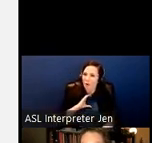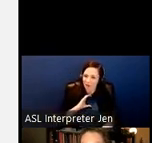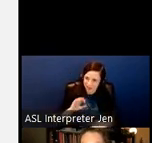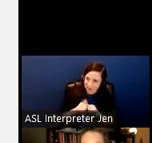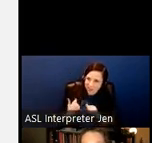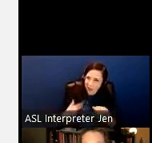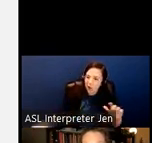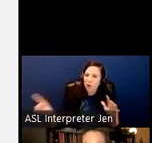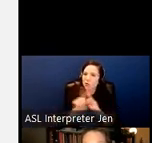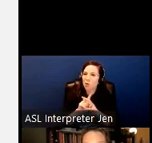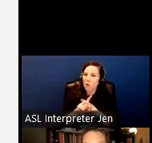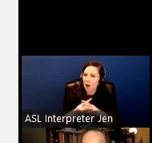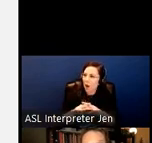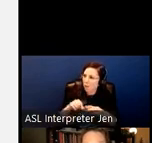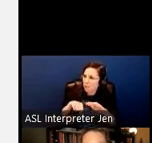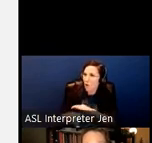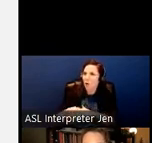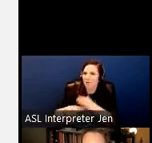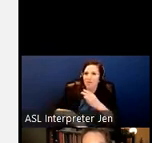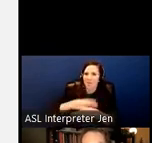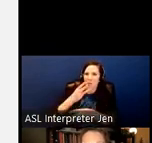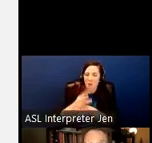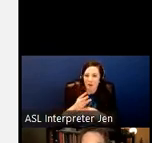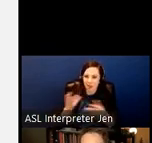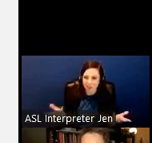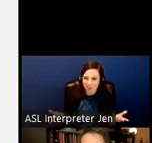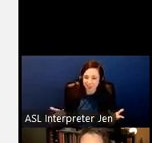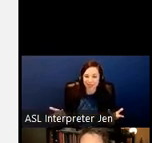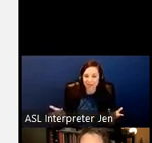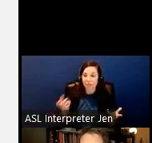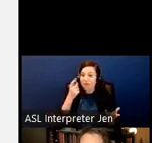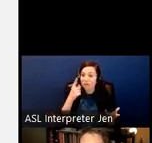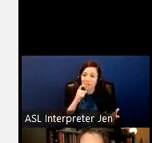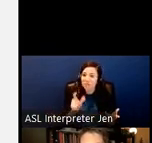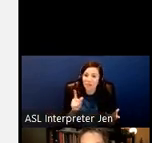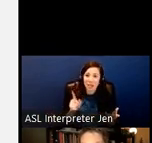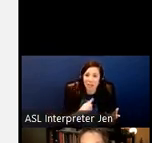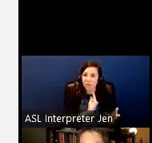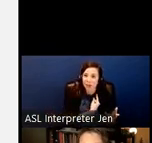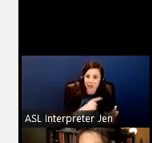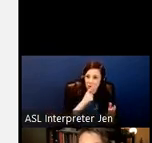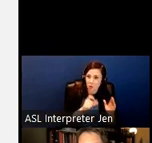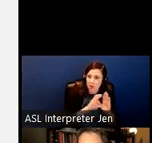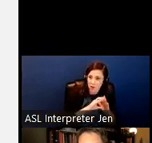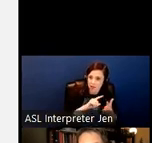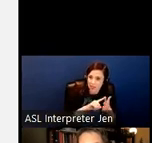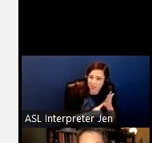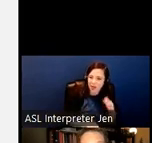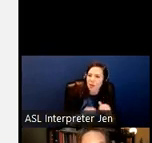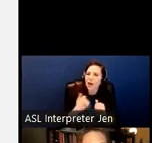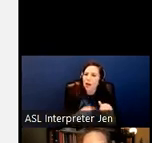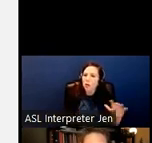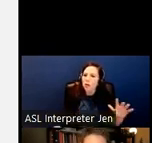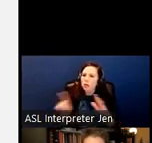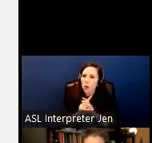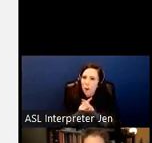we understand that to be our authentic self, that is not just about those characteristics of us, but also about the way that we show up.